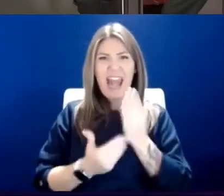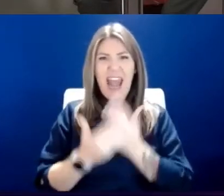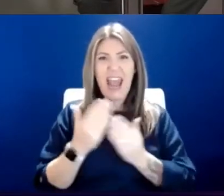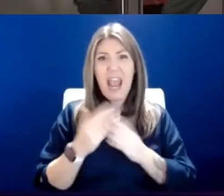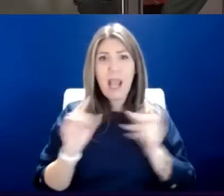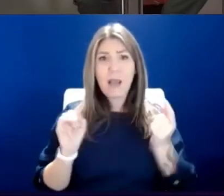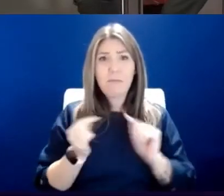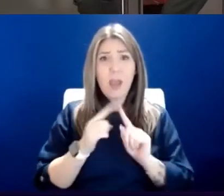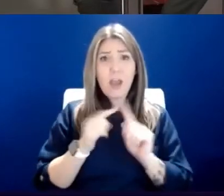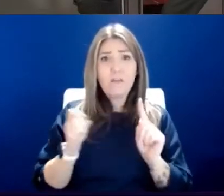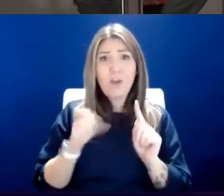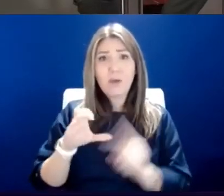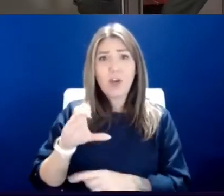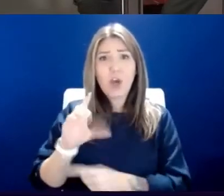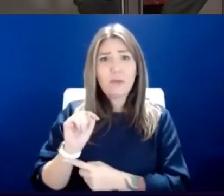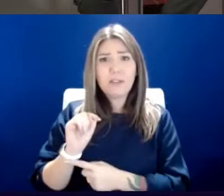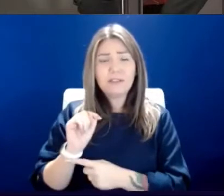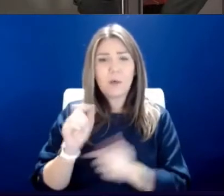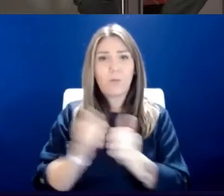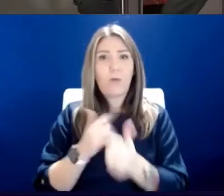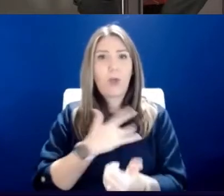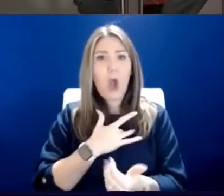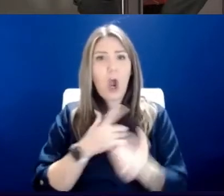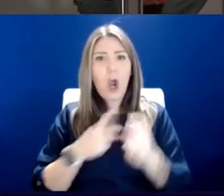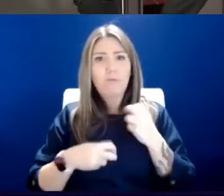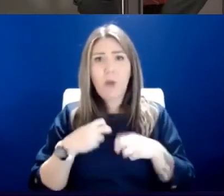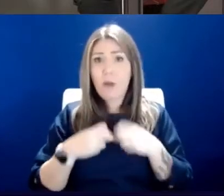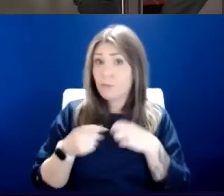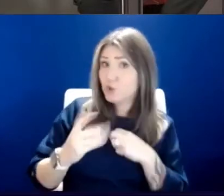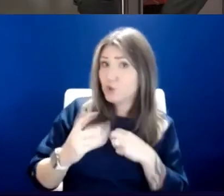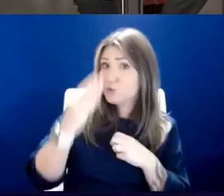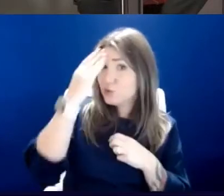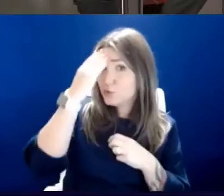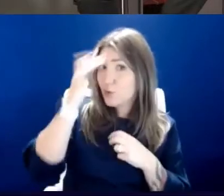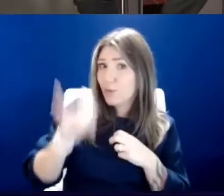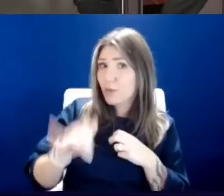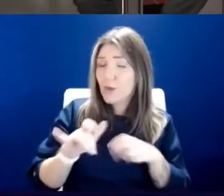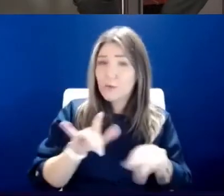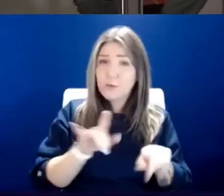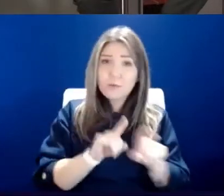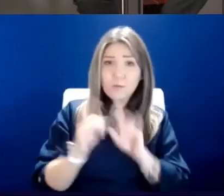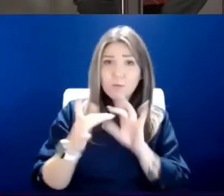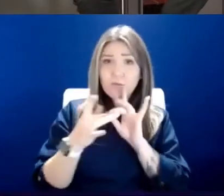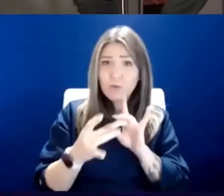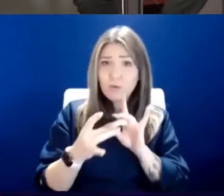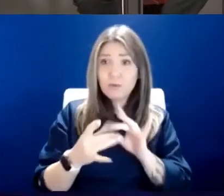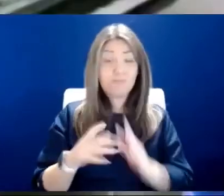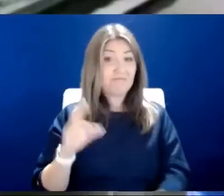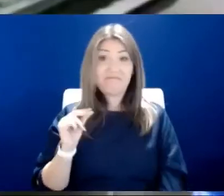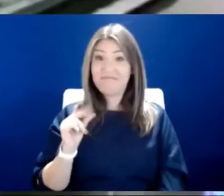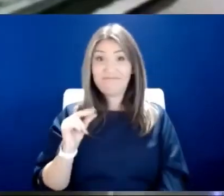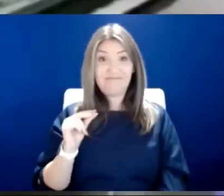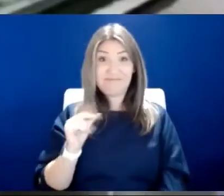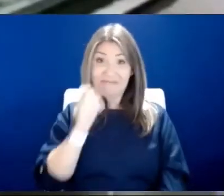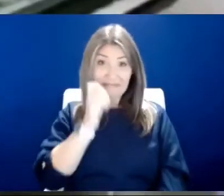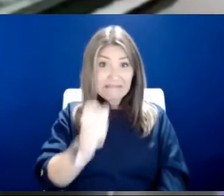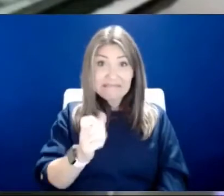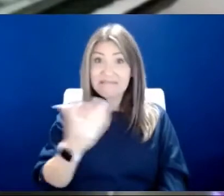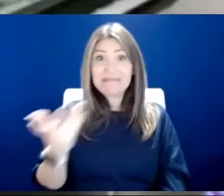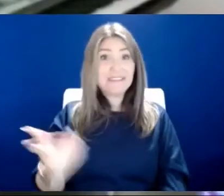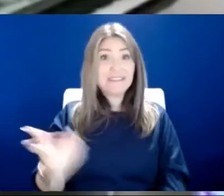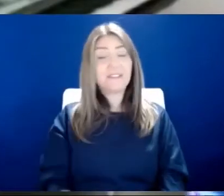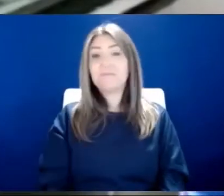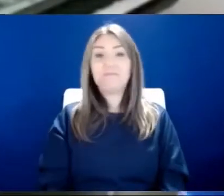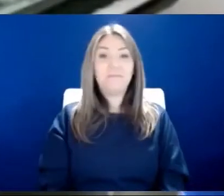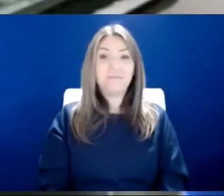tunnel with a heart problem. Did you know that that was also associated with a heart problem? No, I didn't. You know,